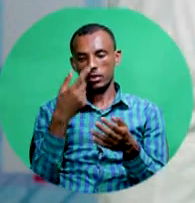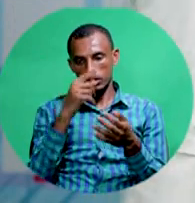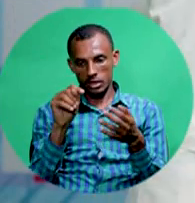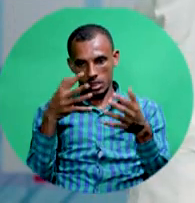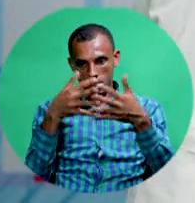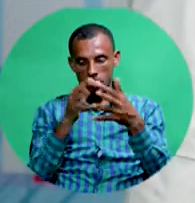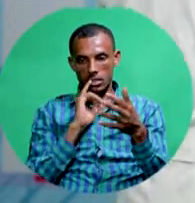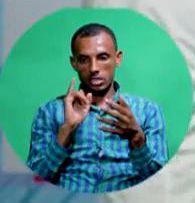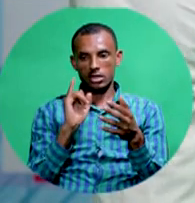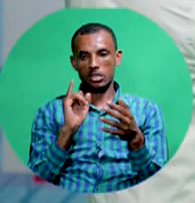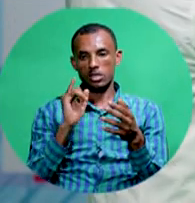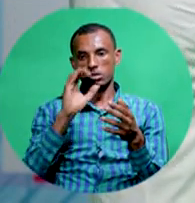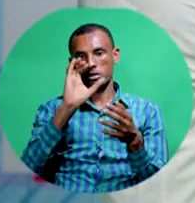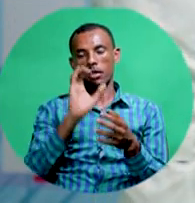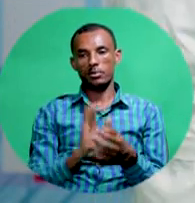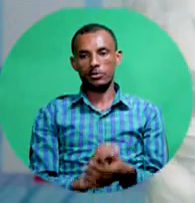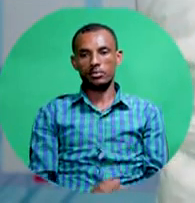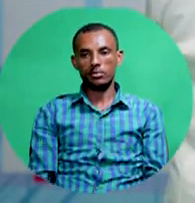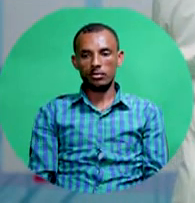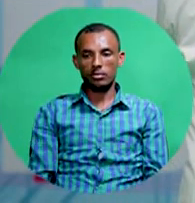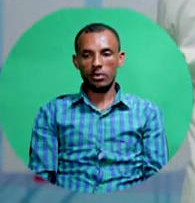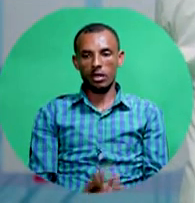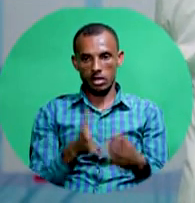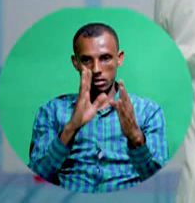c. Now let's add